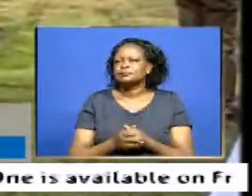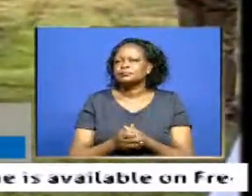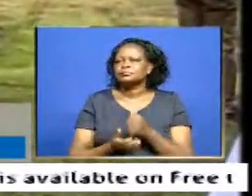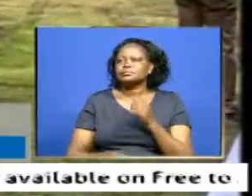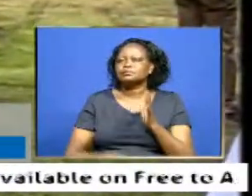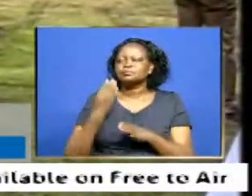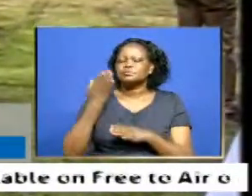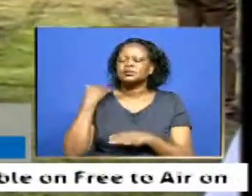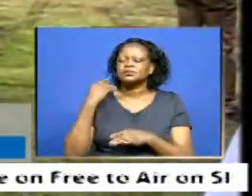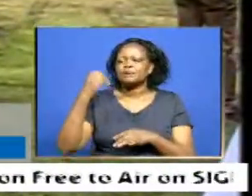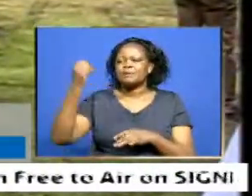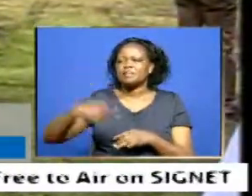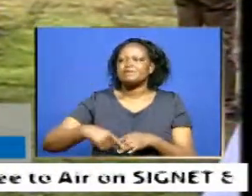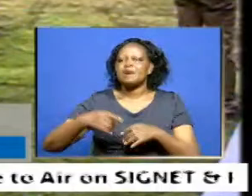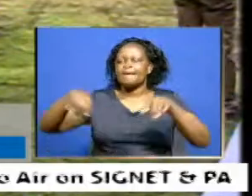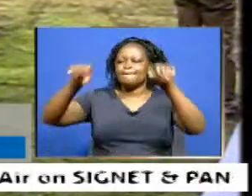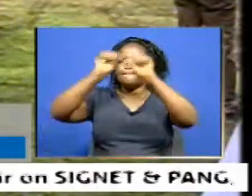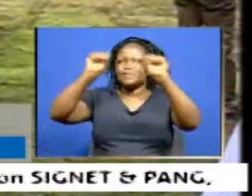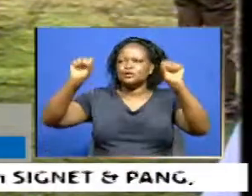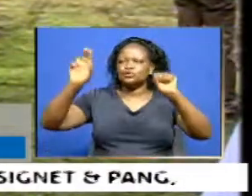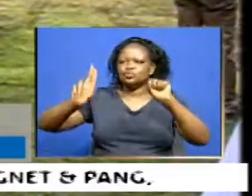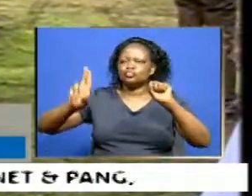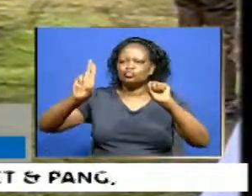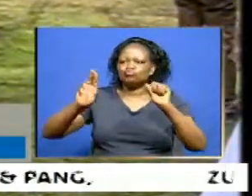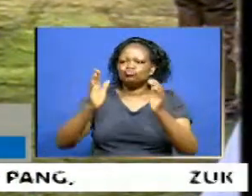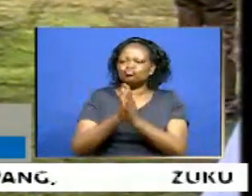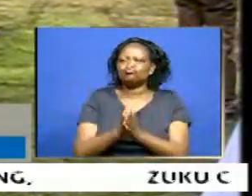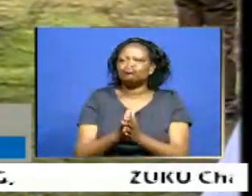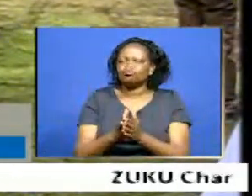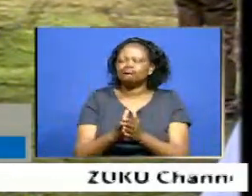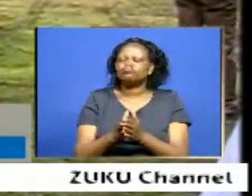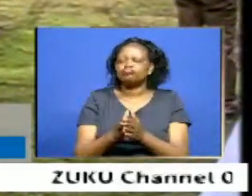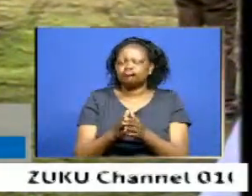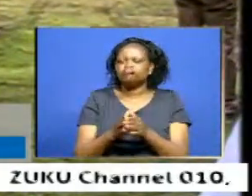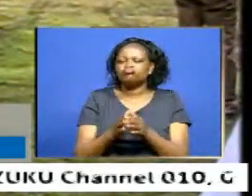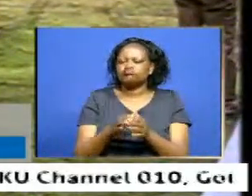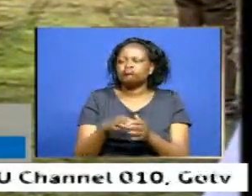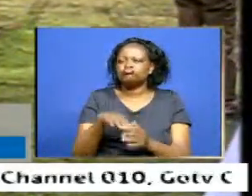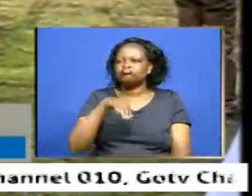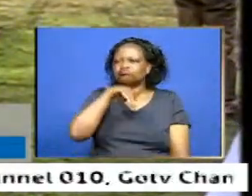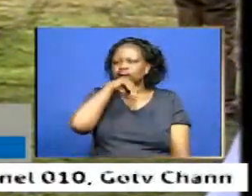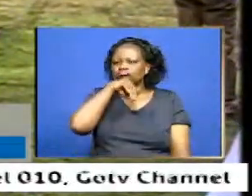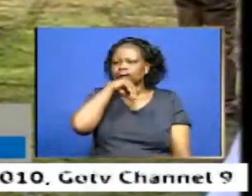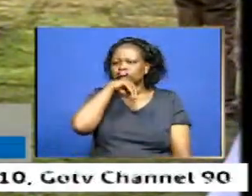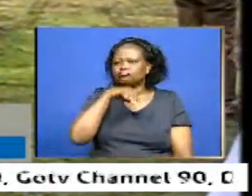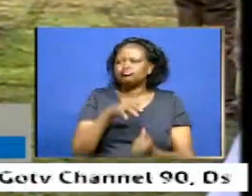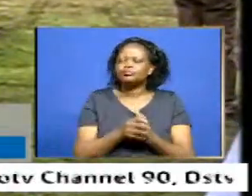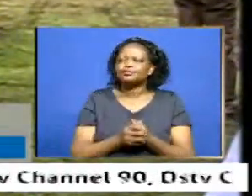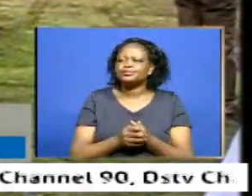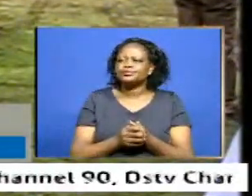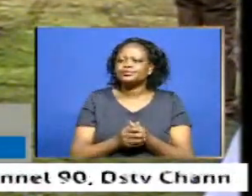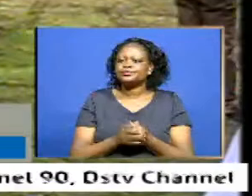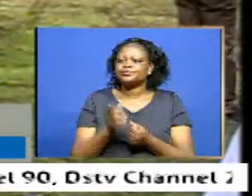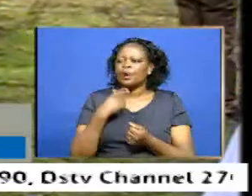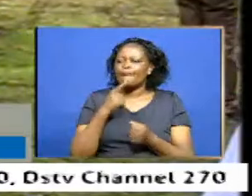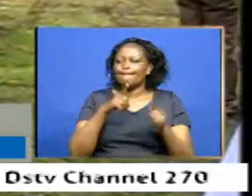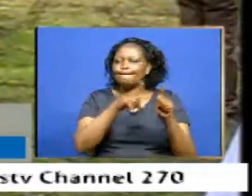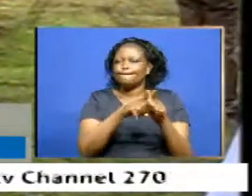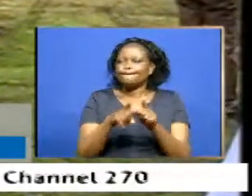month by President Uhuru Kenyatta and his co-principal Raila Omolo Odinga, who is